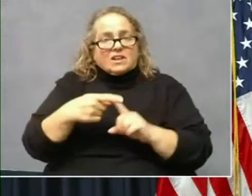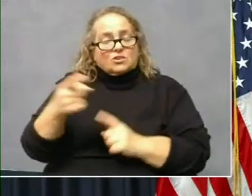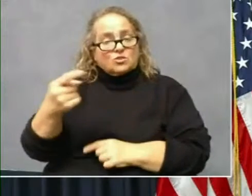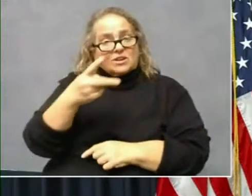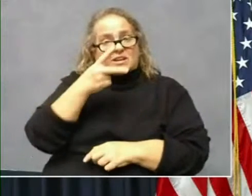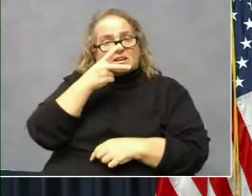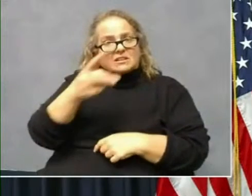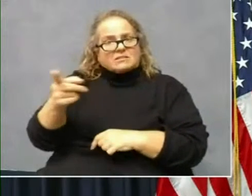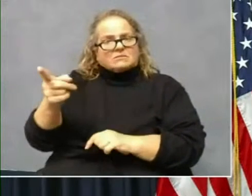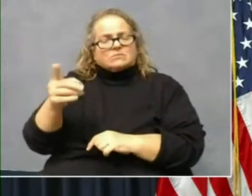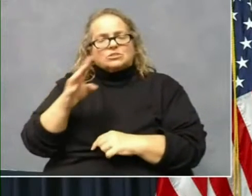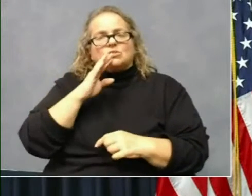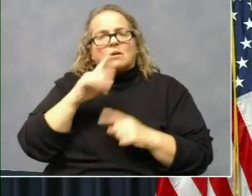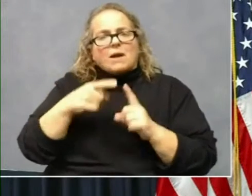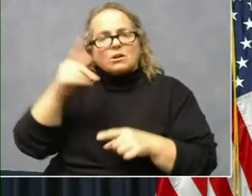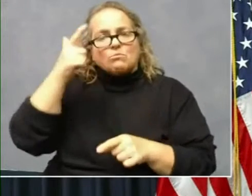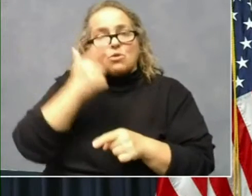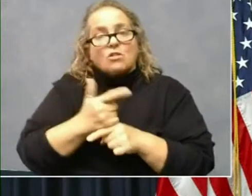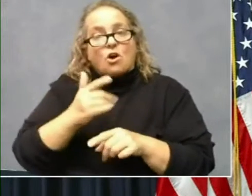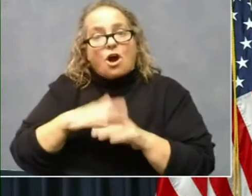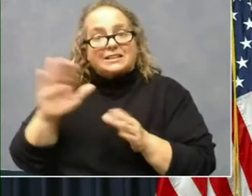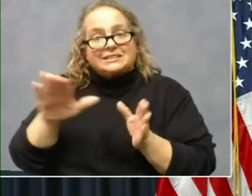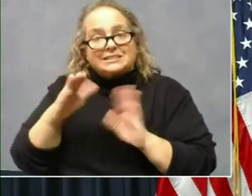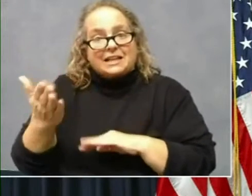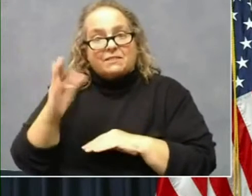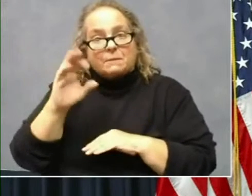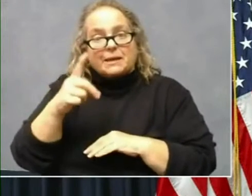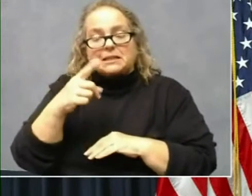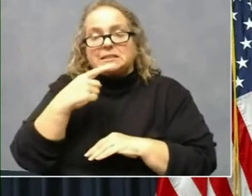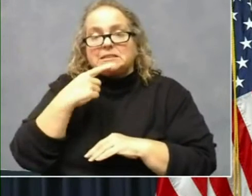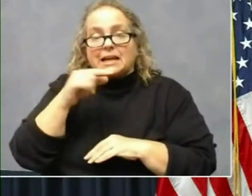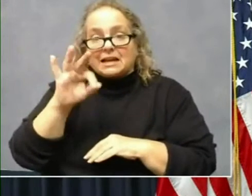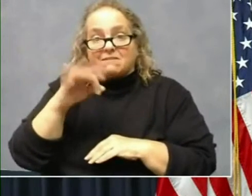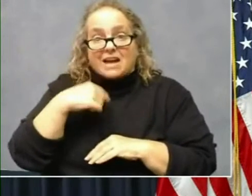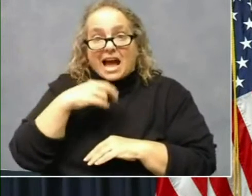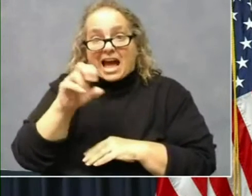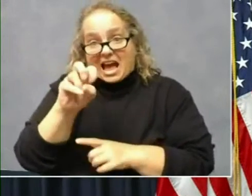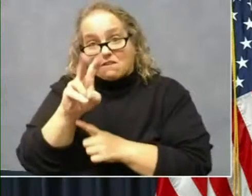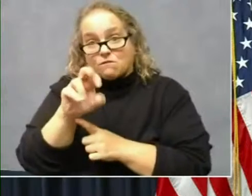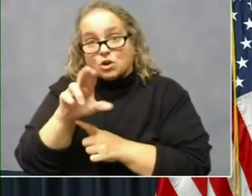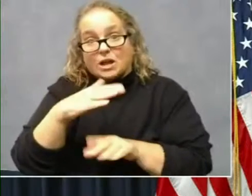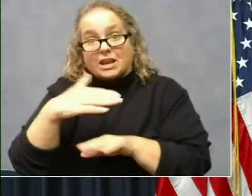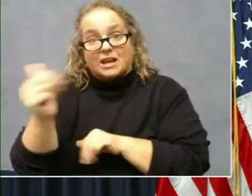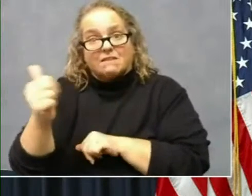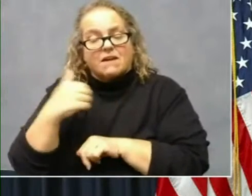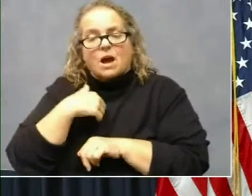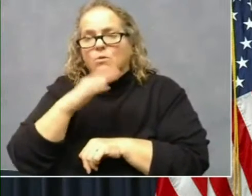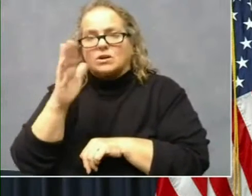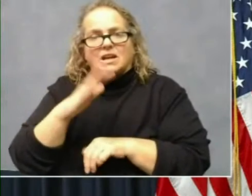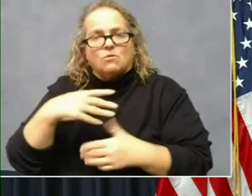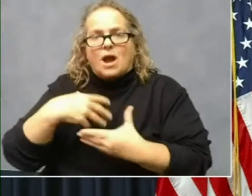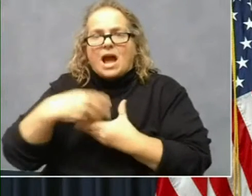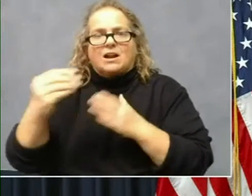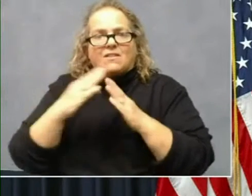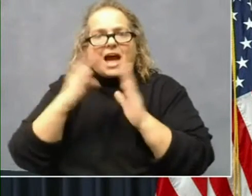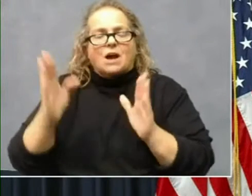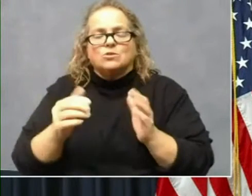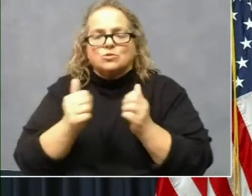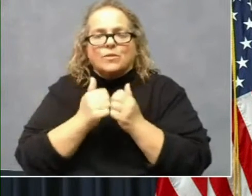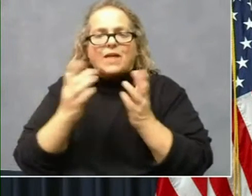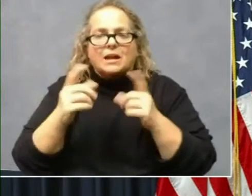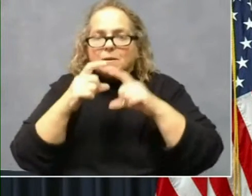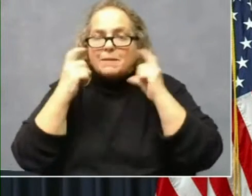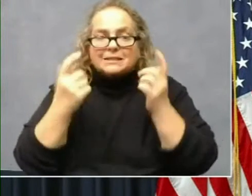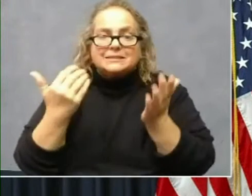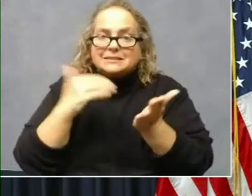on his deathbed saying, if I ever get out of here, I'll never go out of the house without a mask again. He didn't get that chance, but we